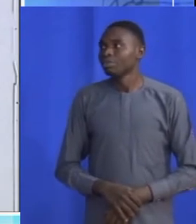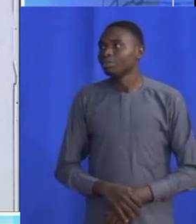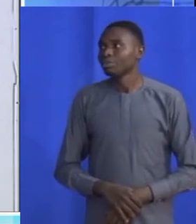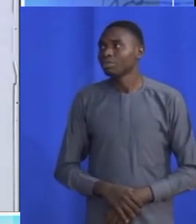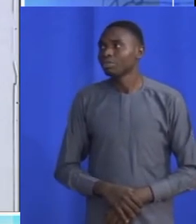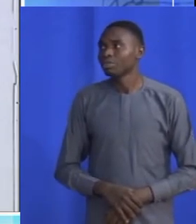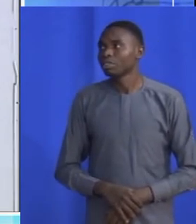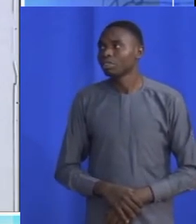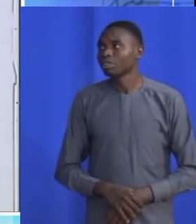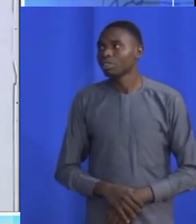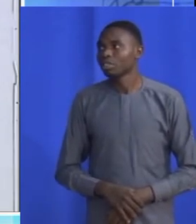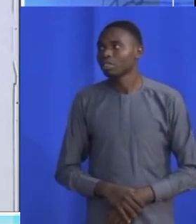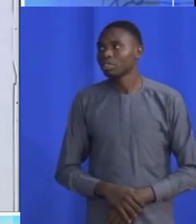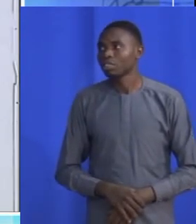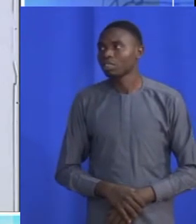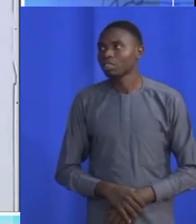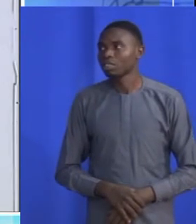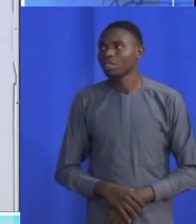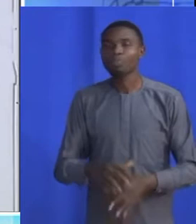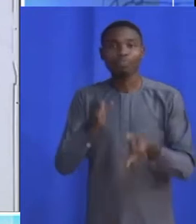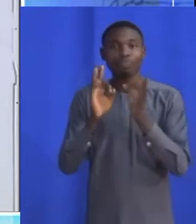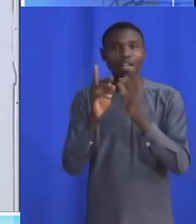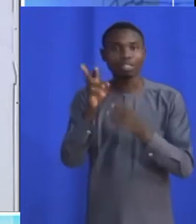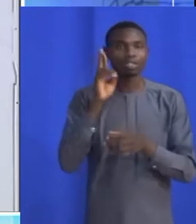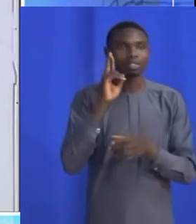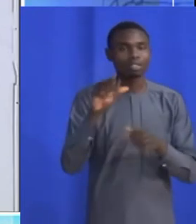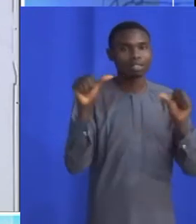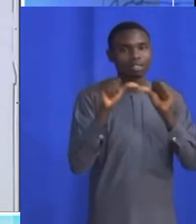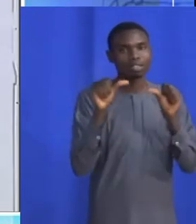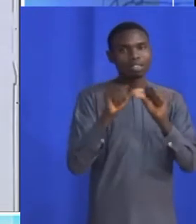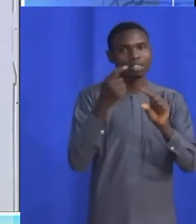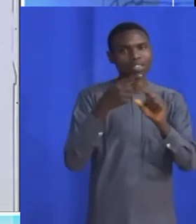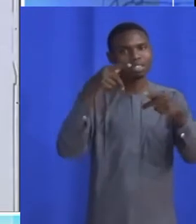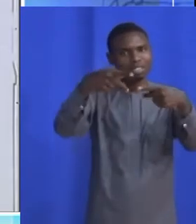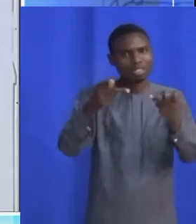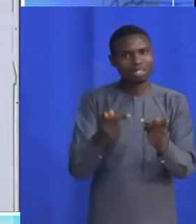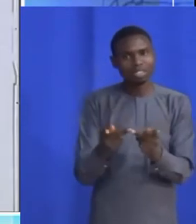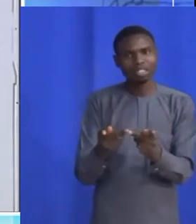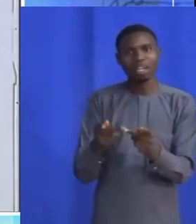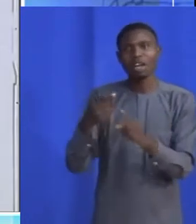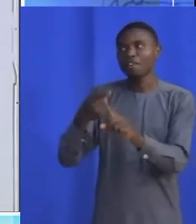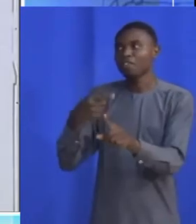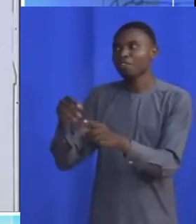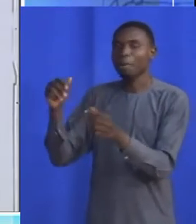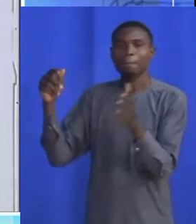you by constitution. So you must act in line with what the law states.